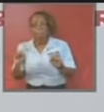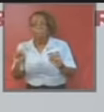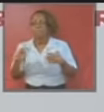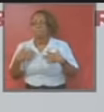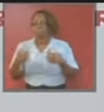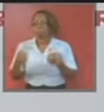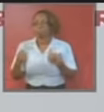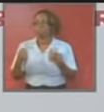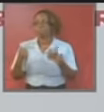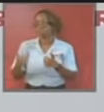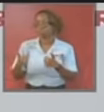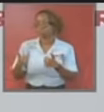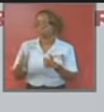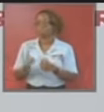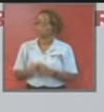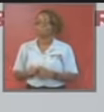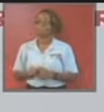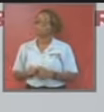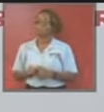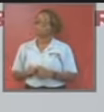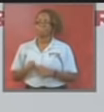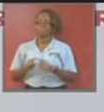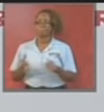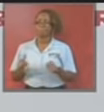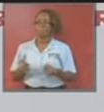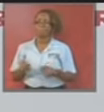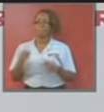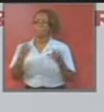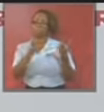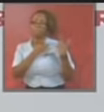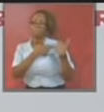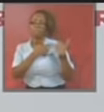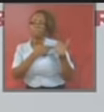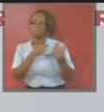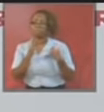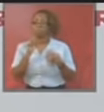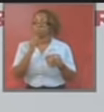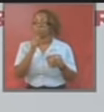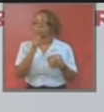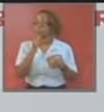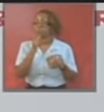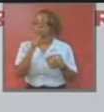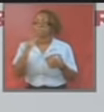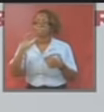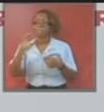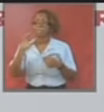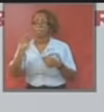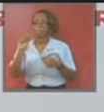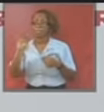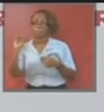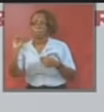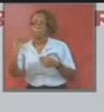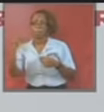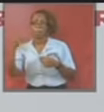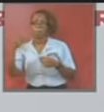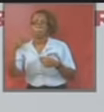but the discretion lies at the level of the CMOH, and each case is different based on the epidemiological link that they